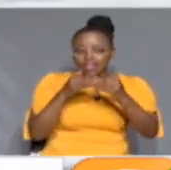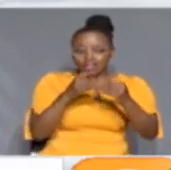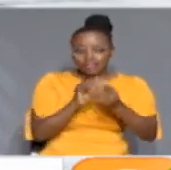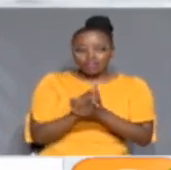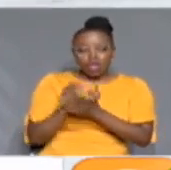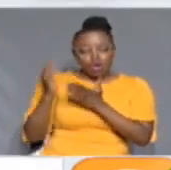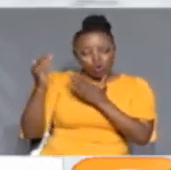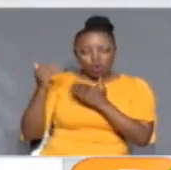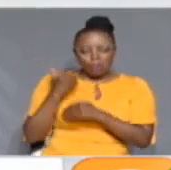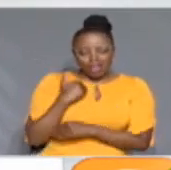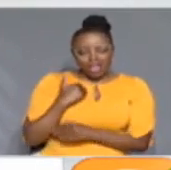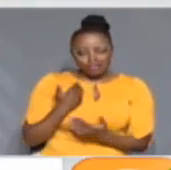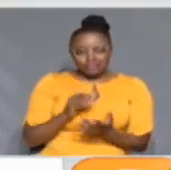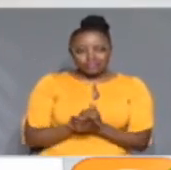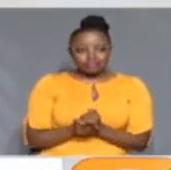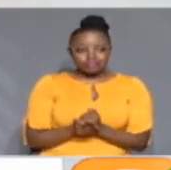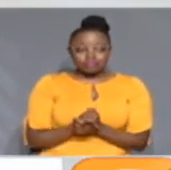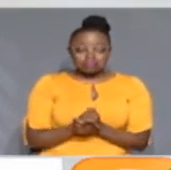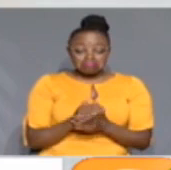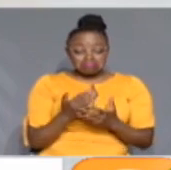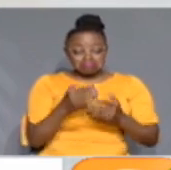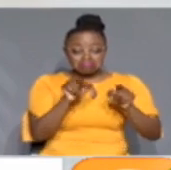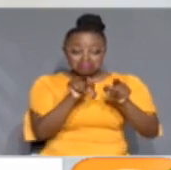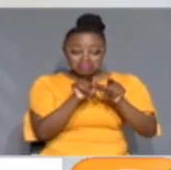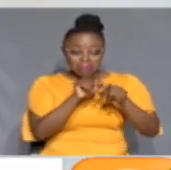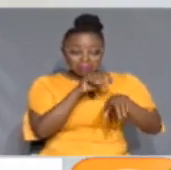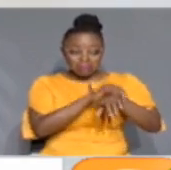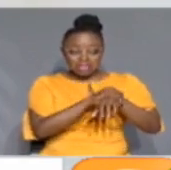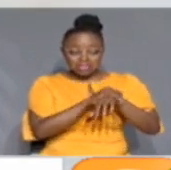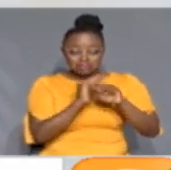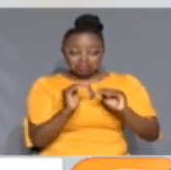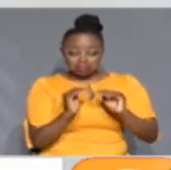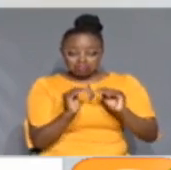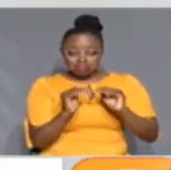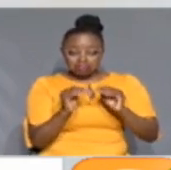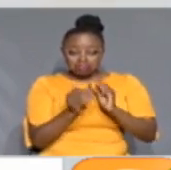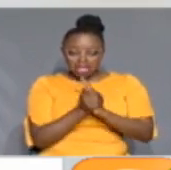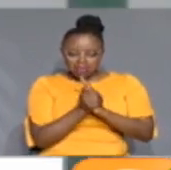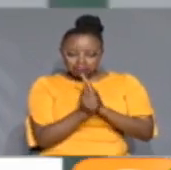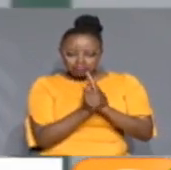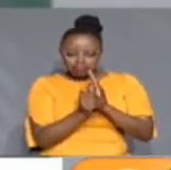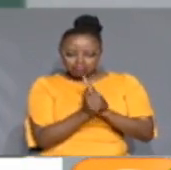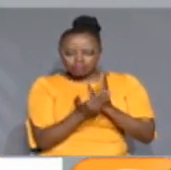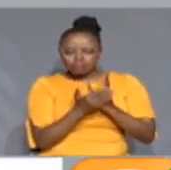hope might be ignited. We are getting an advanced system of